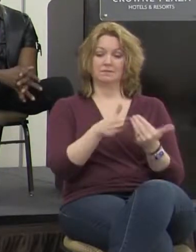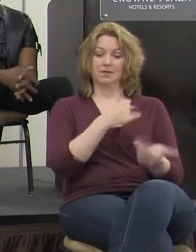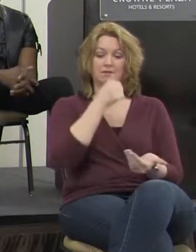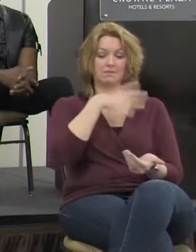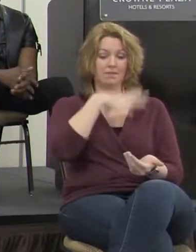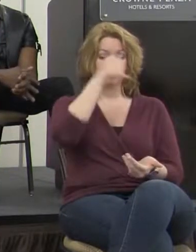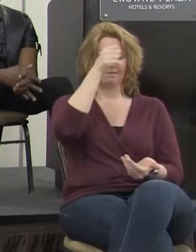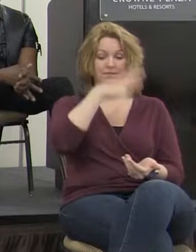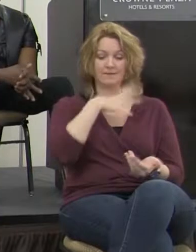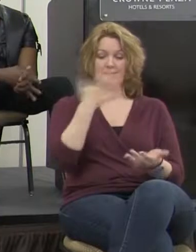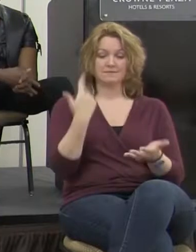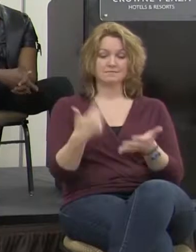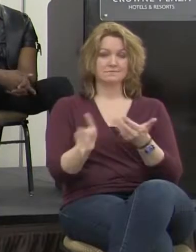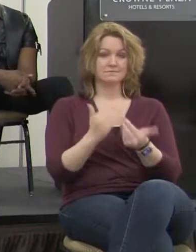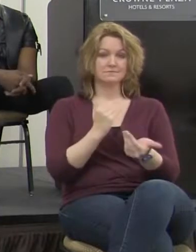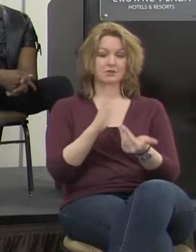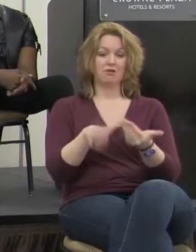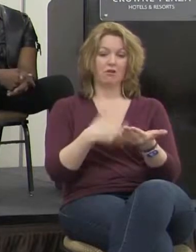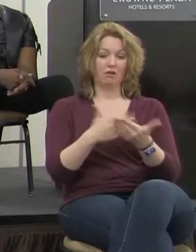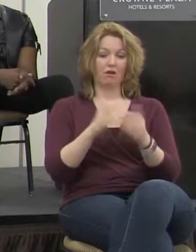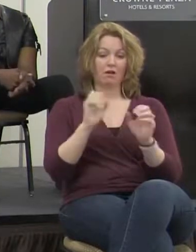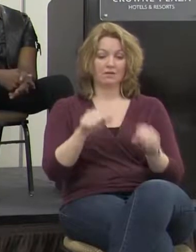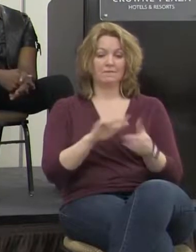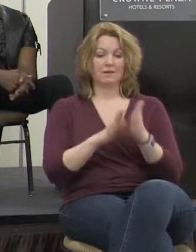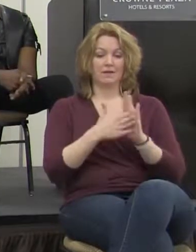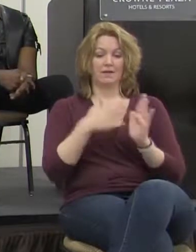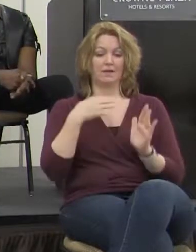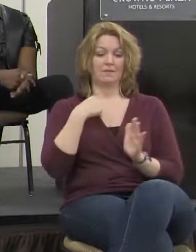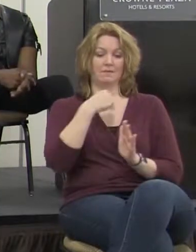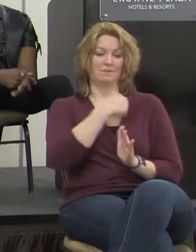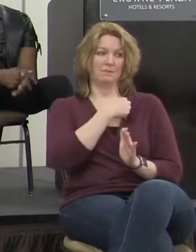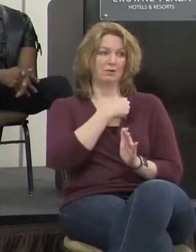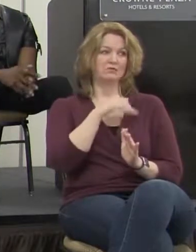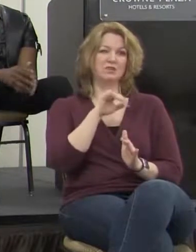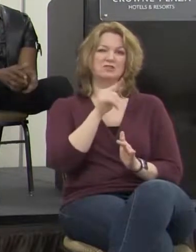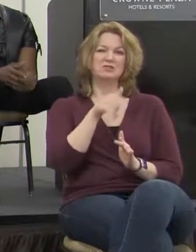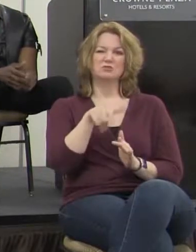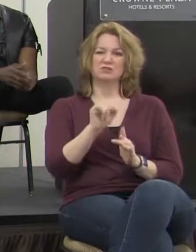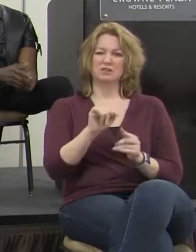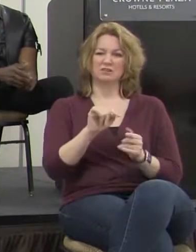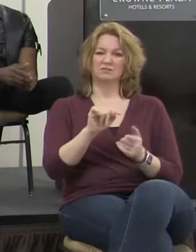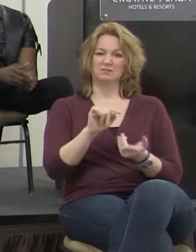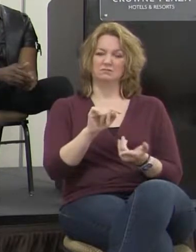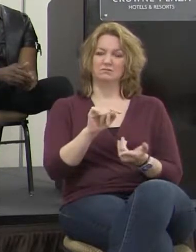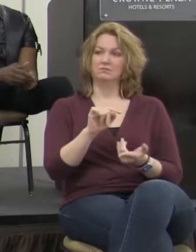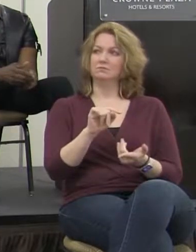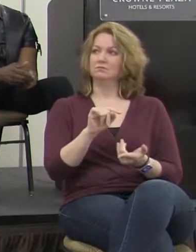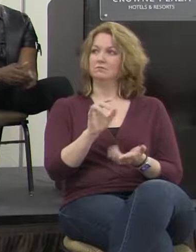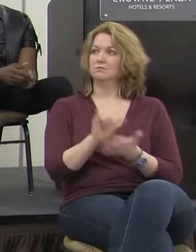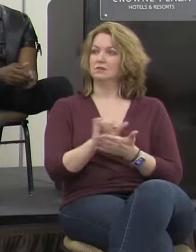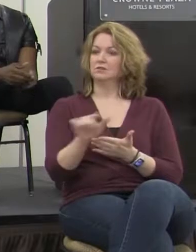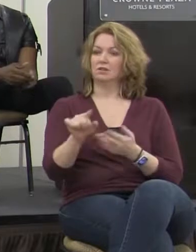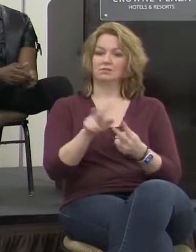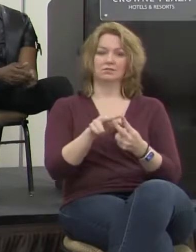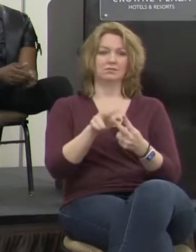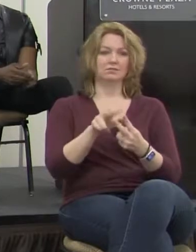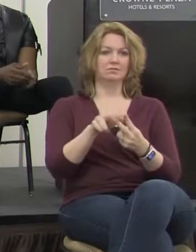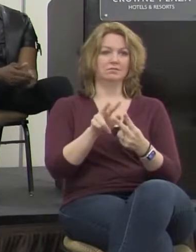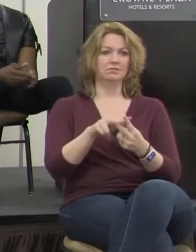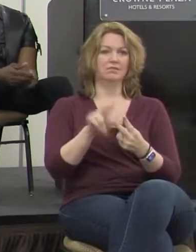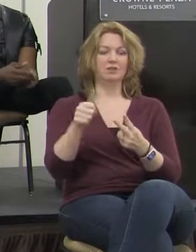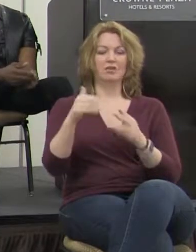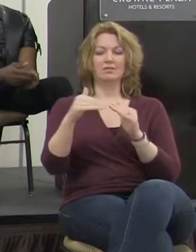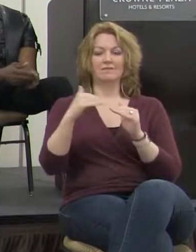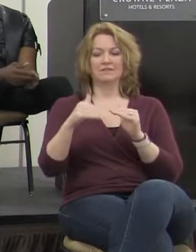female, anyone can be an associate member of Onyx, and That's it. That's it. Yeah. There are other